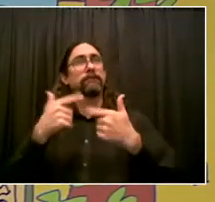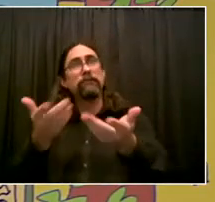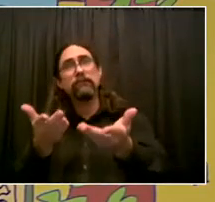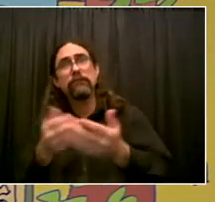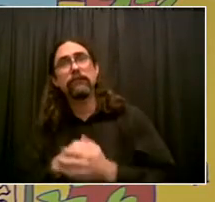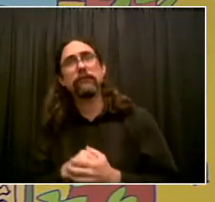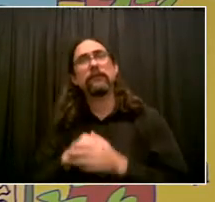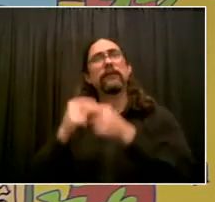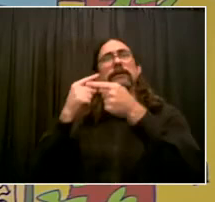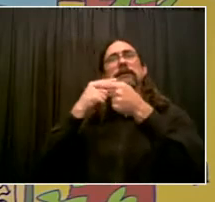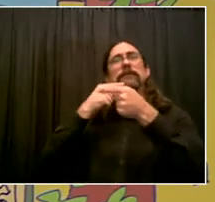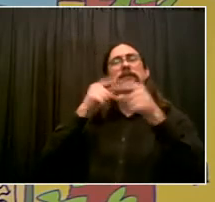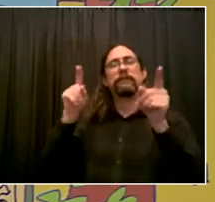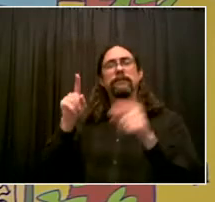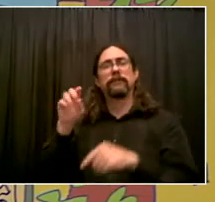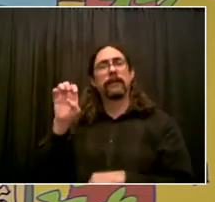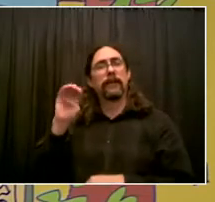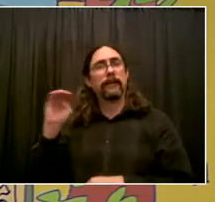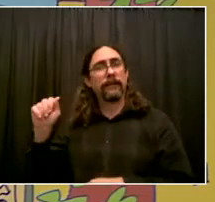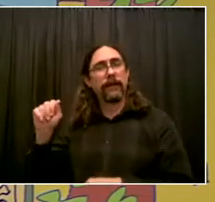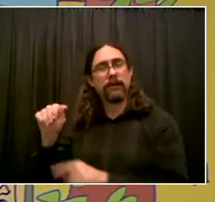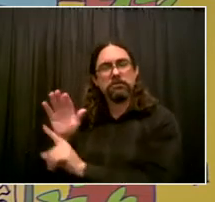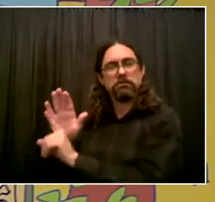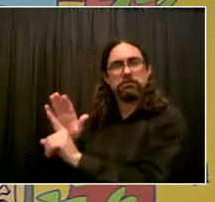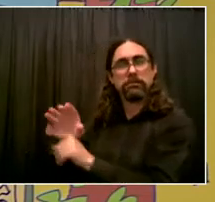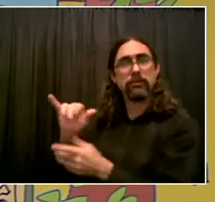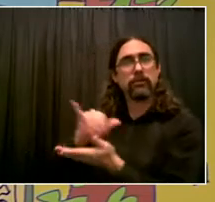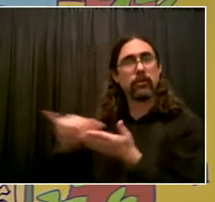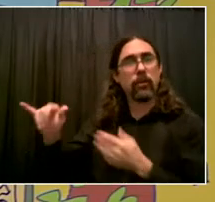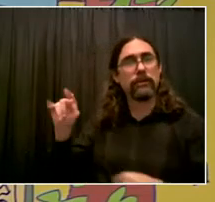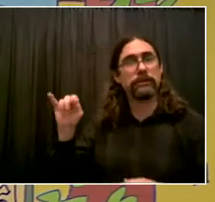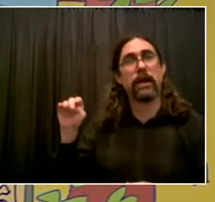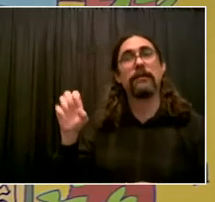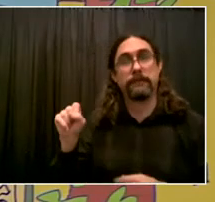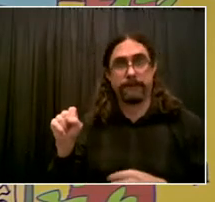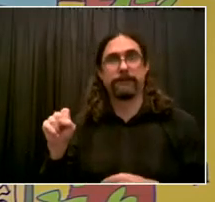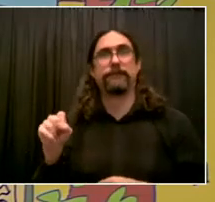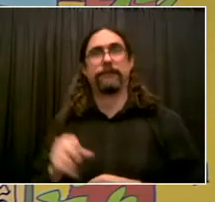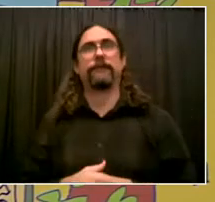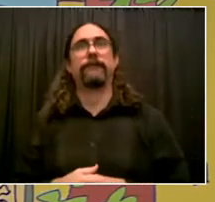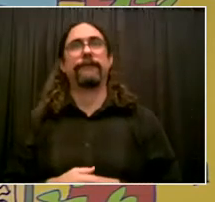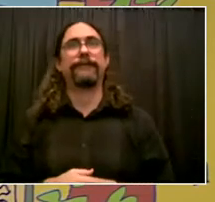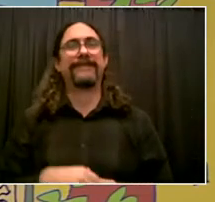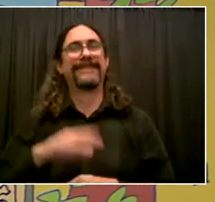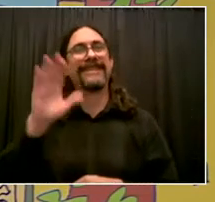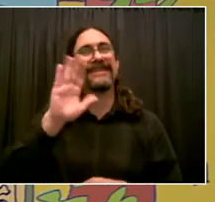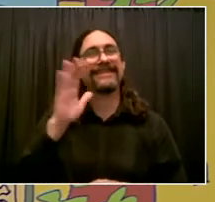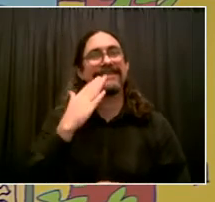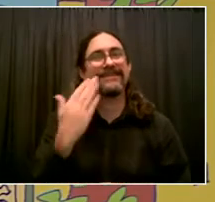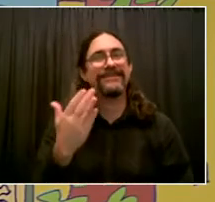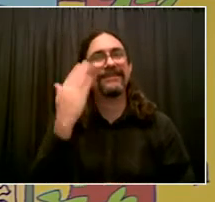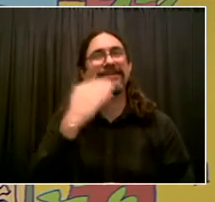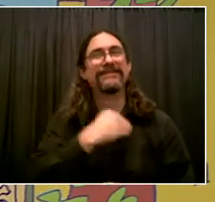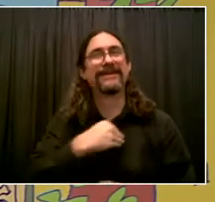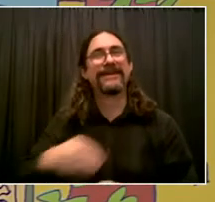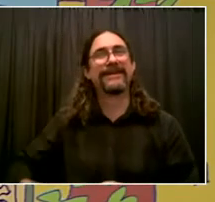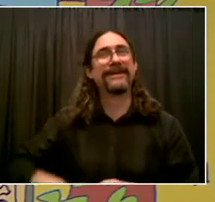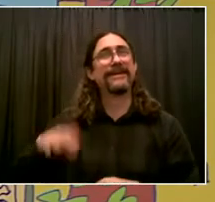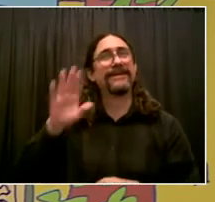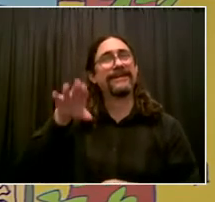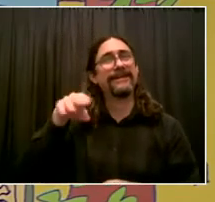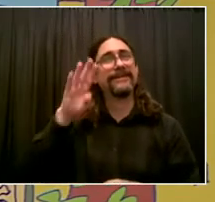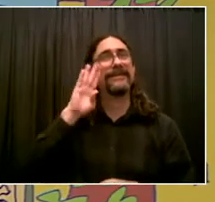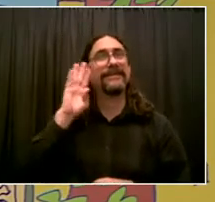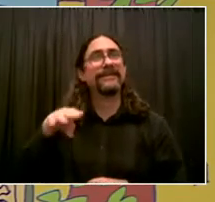Hi, good morning, Mayor. So it's day 6 of this taxi driver hunger strike. They're saying that your debt relief plan is